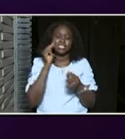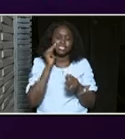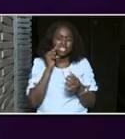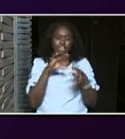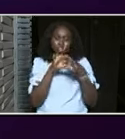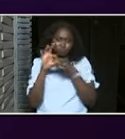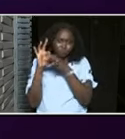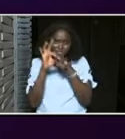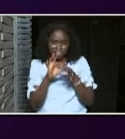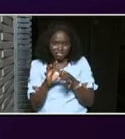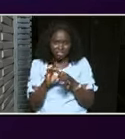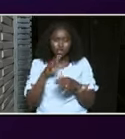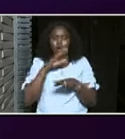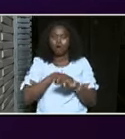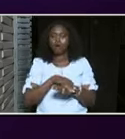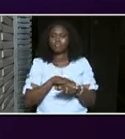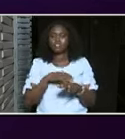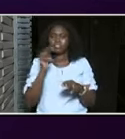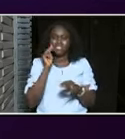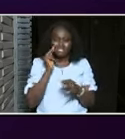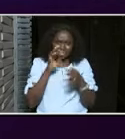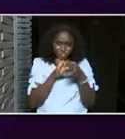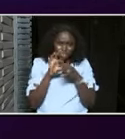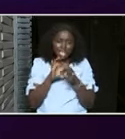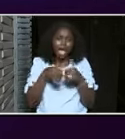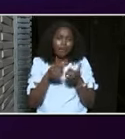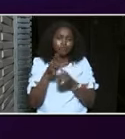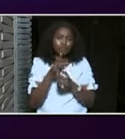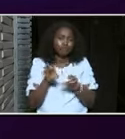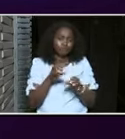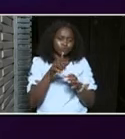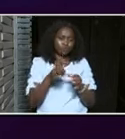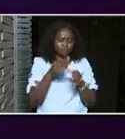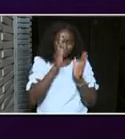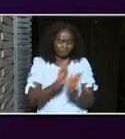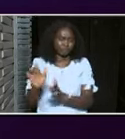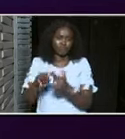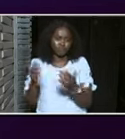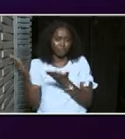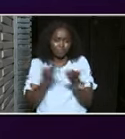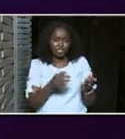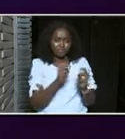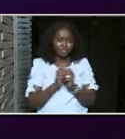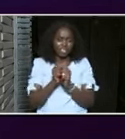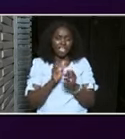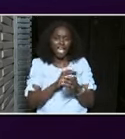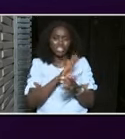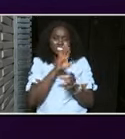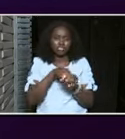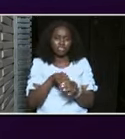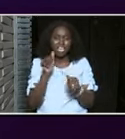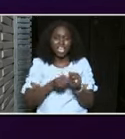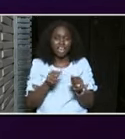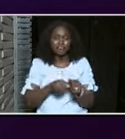Sir, on the issue of Nigerian unity, how do you intend to bring together and include every region in your